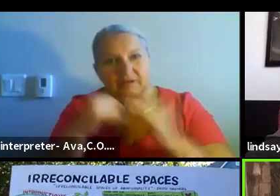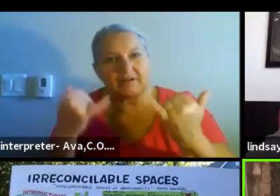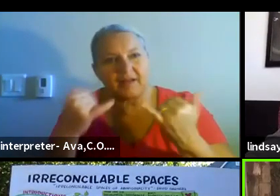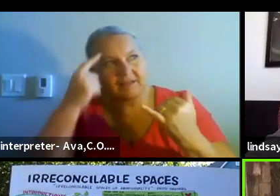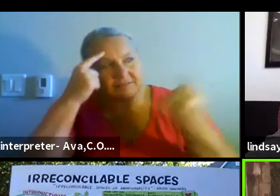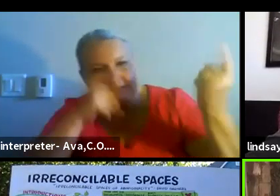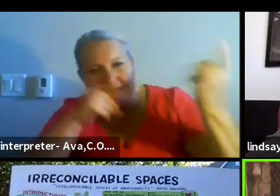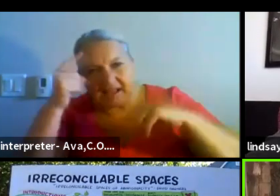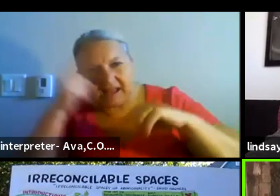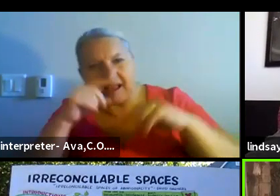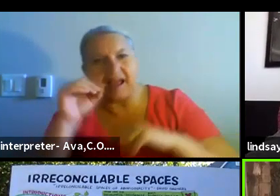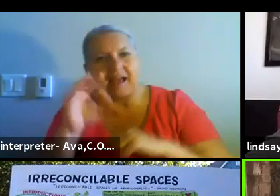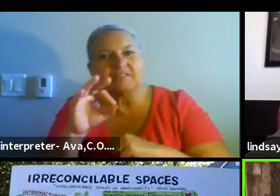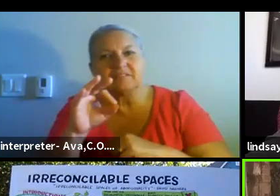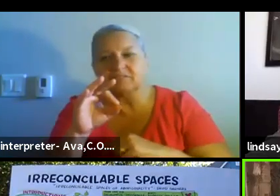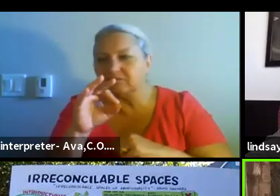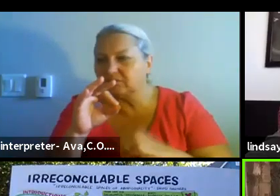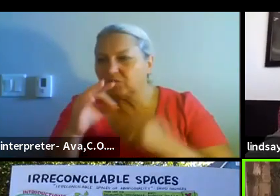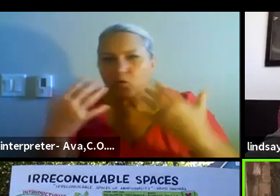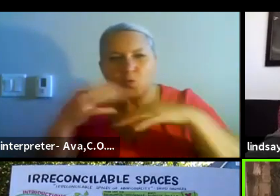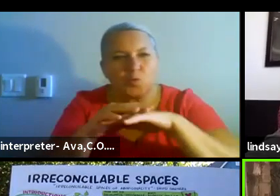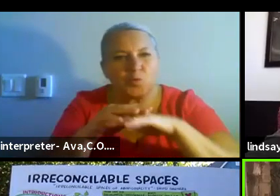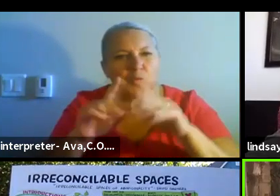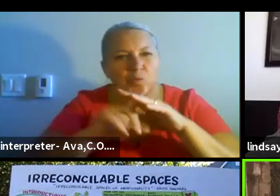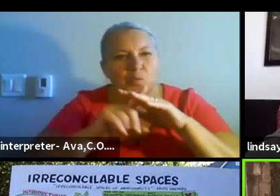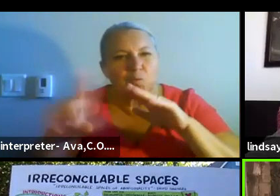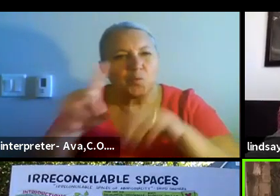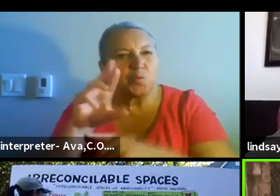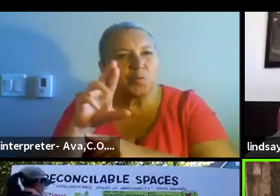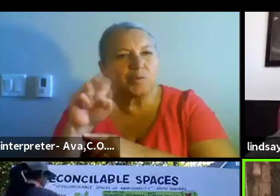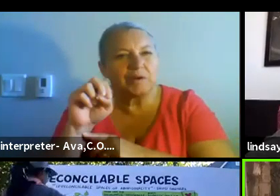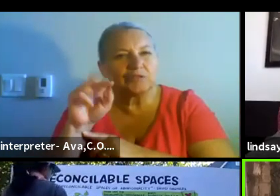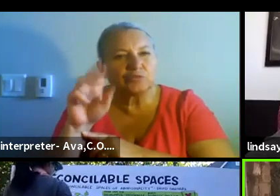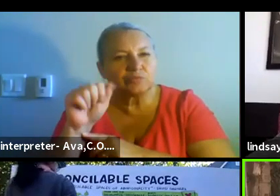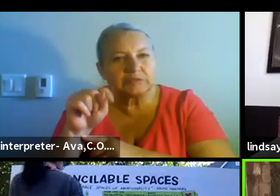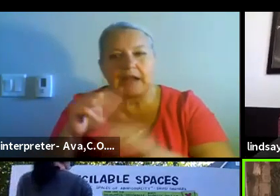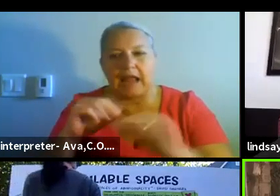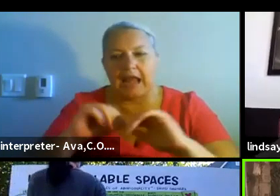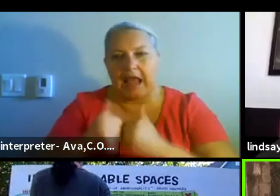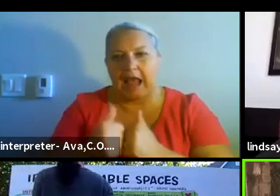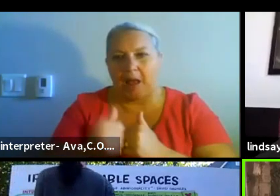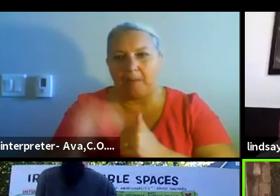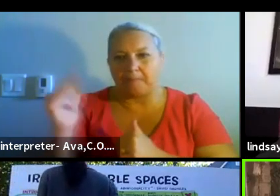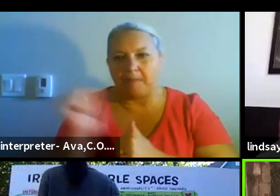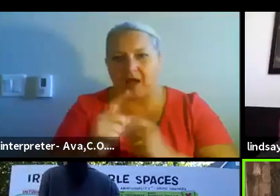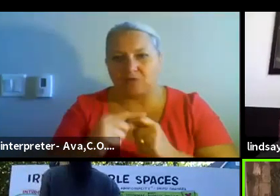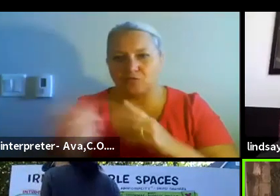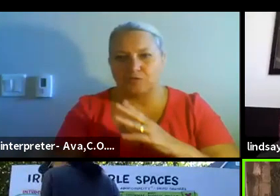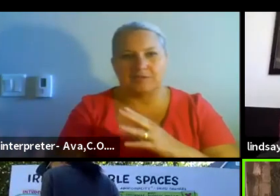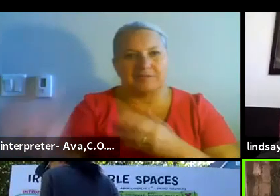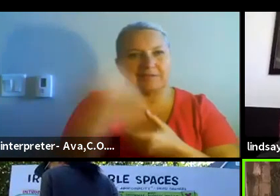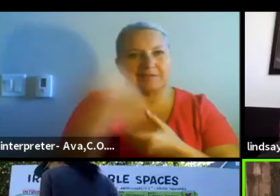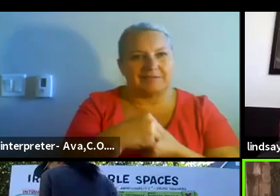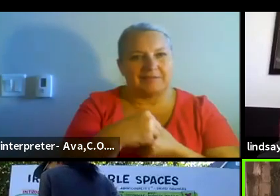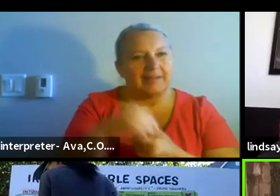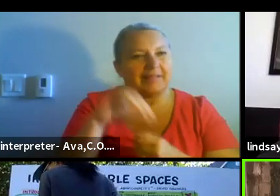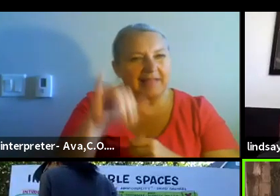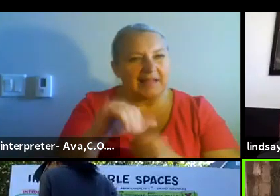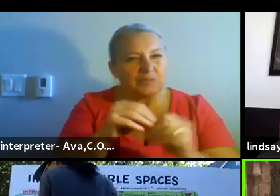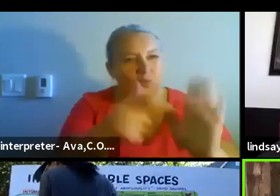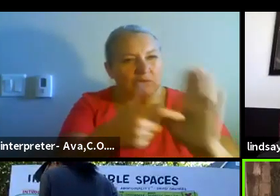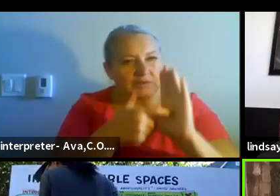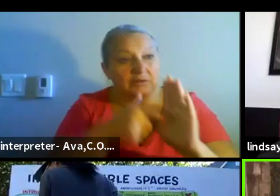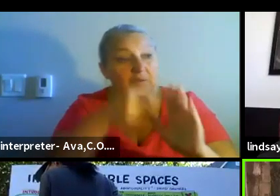retreat and reintegration as a key driver in the process is becoming more necessary to the health of each